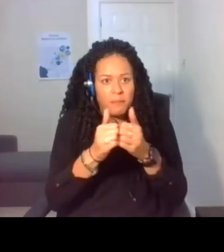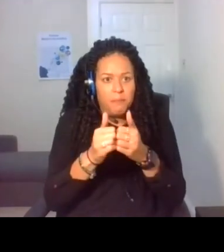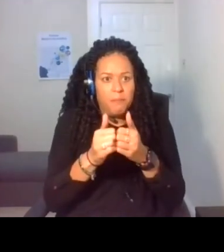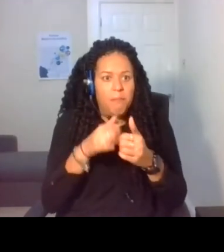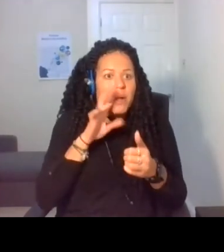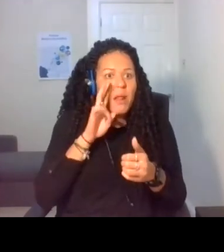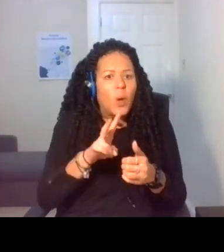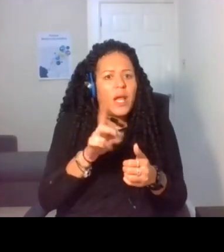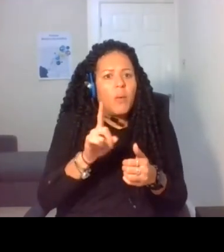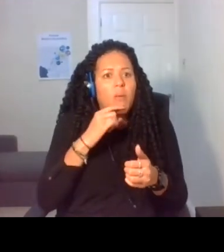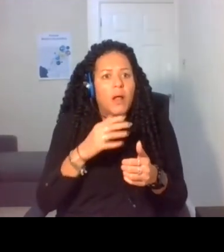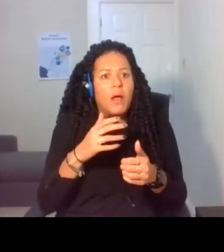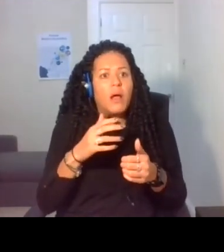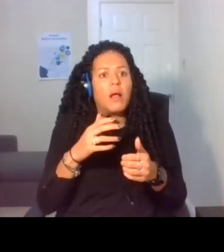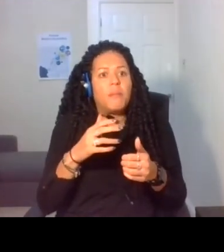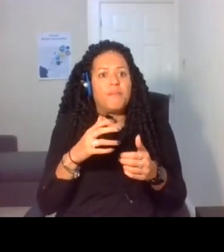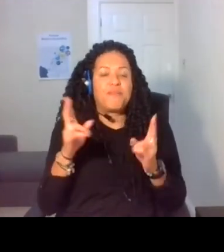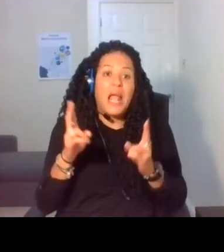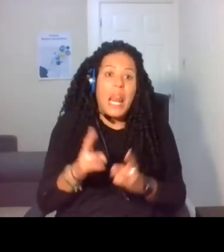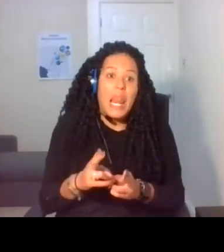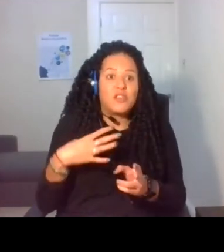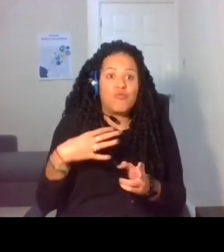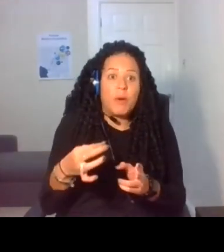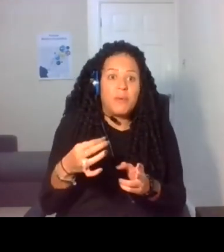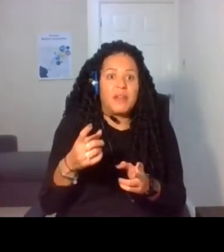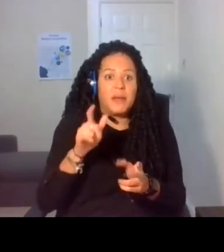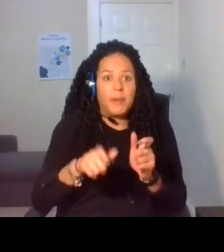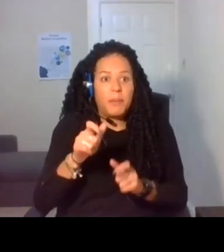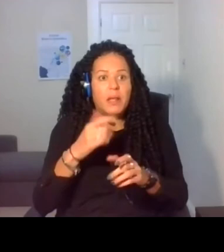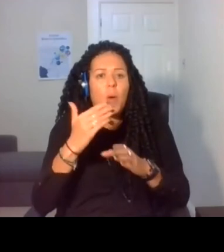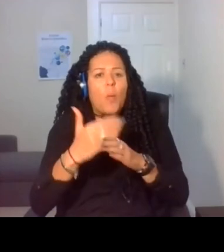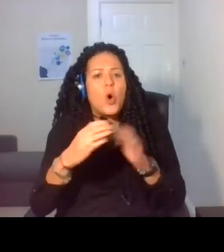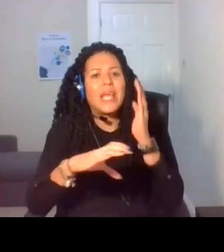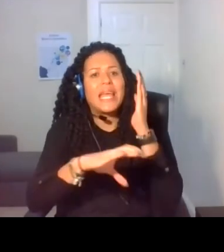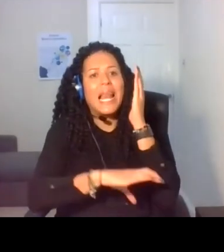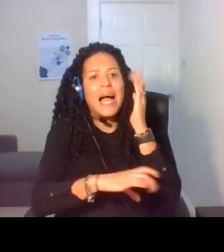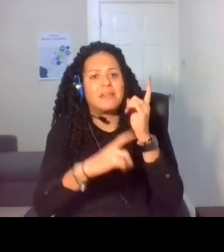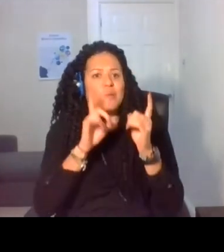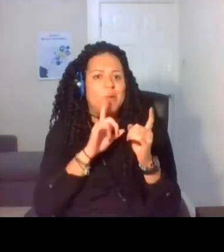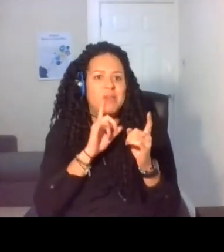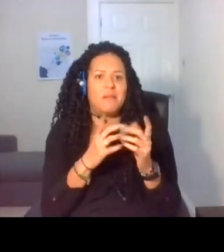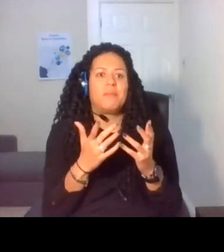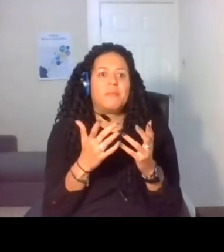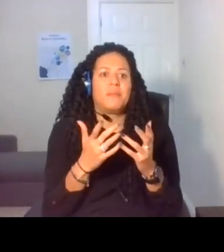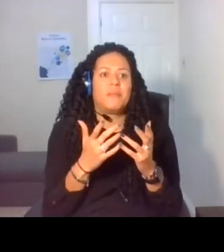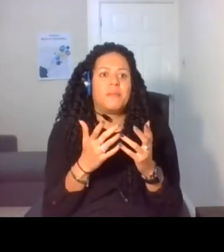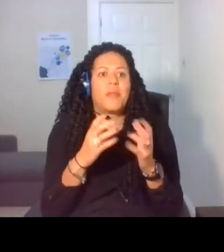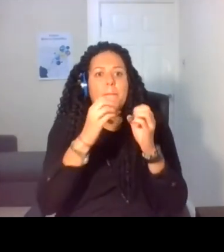at even less represented stories. They're particularly looking at working class women, FAME